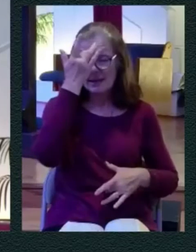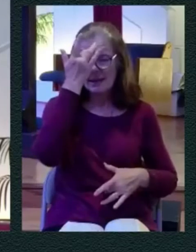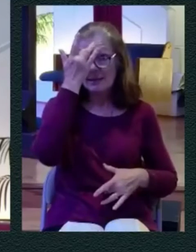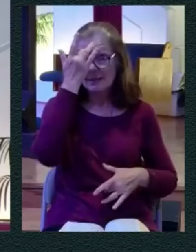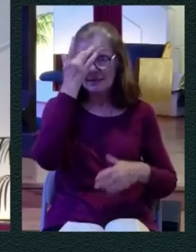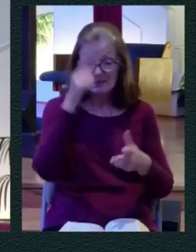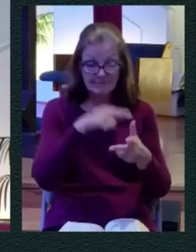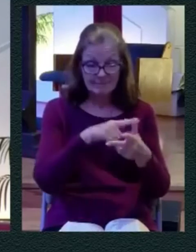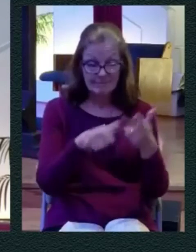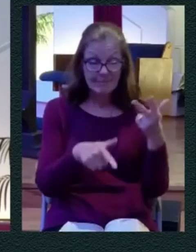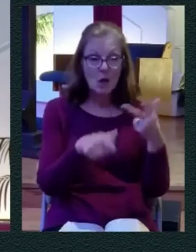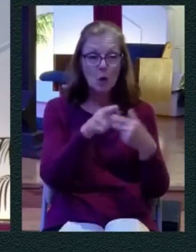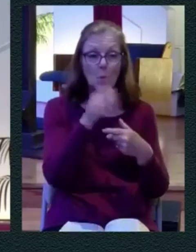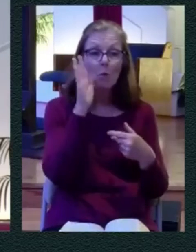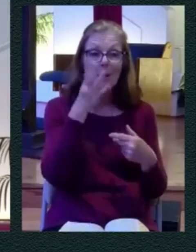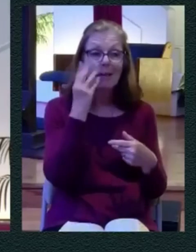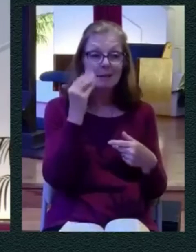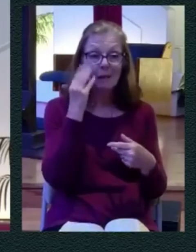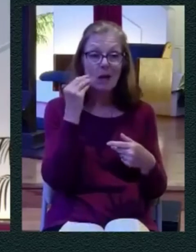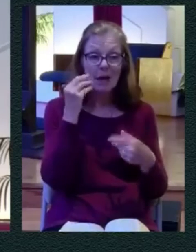God.